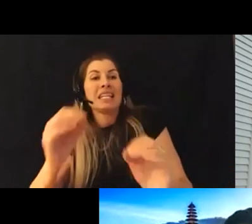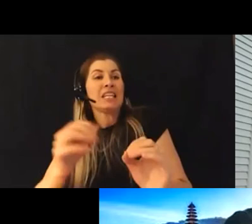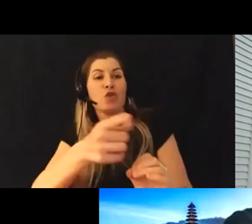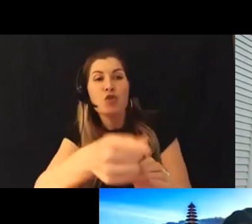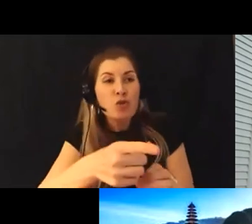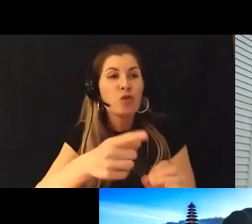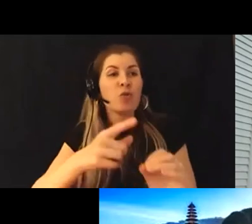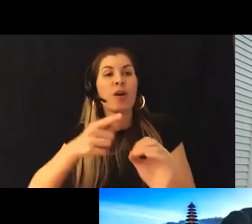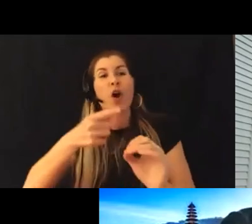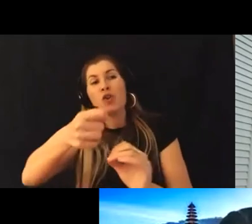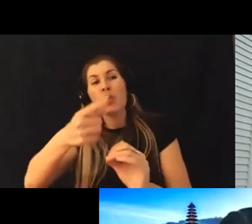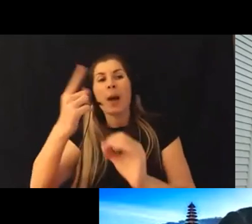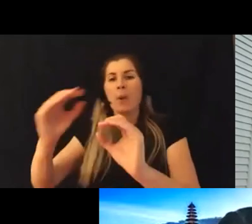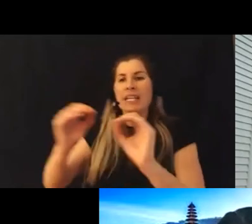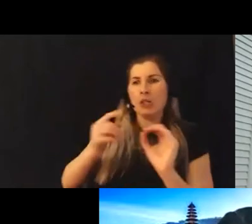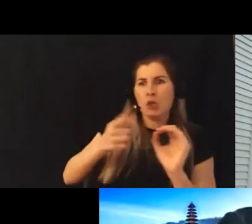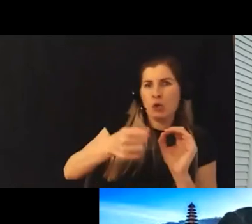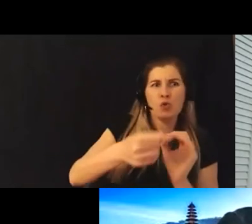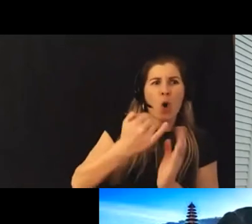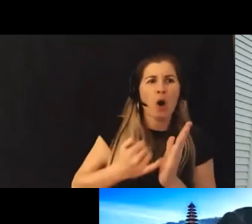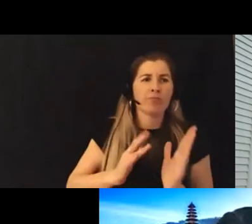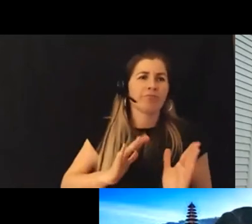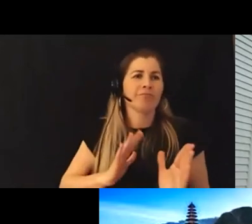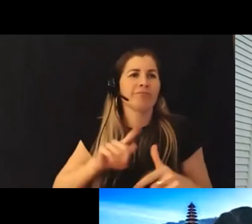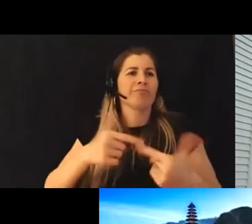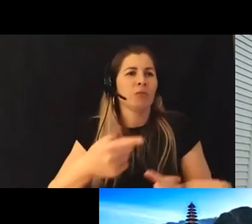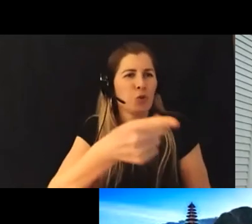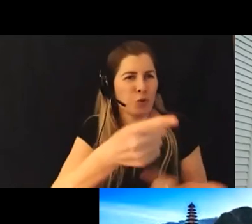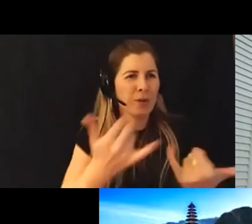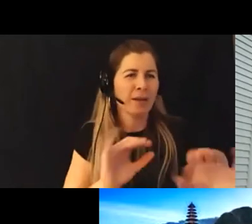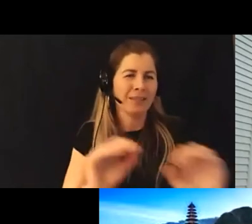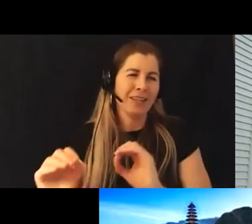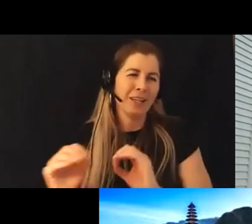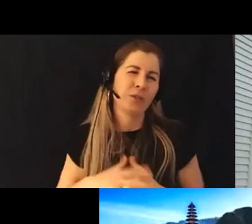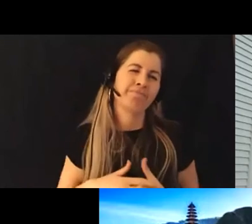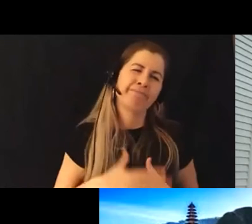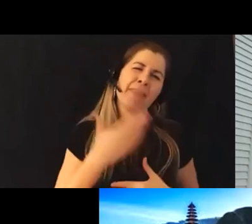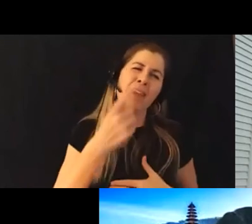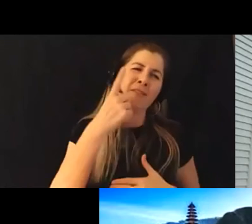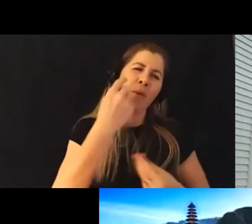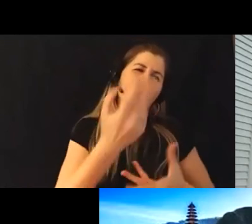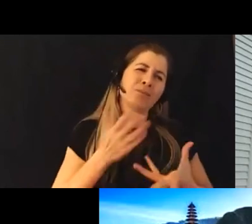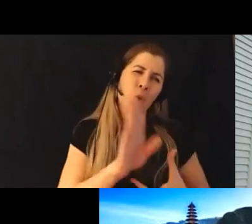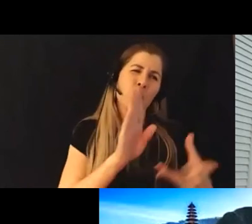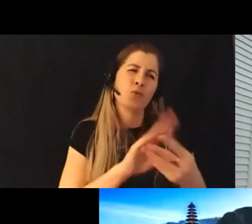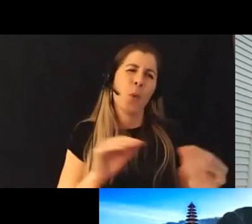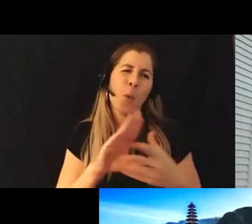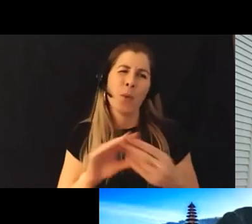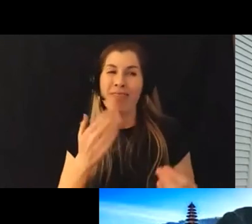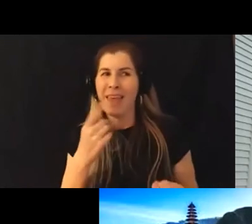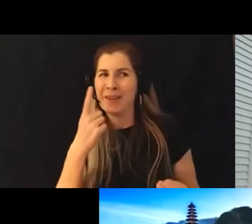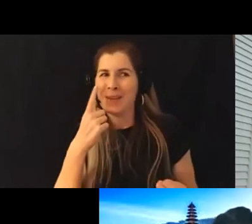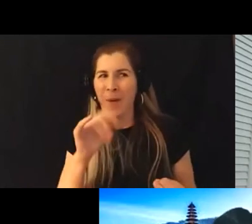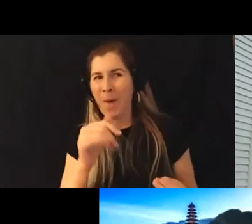started with a teaching artist. So I appreciate you for elevating your stories in that way and indulging me with that random